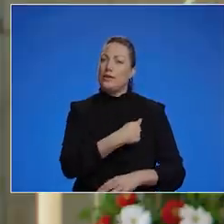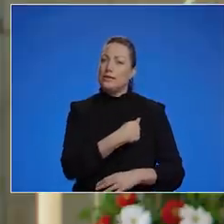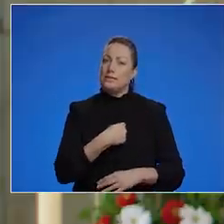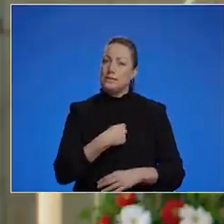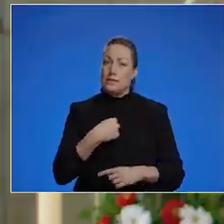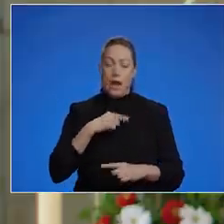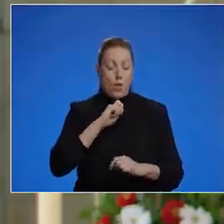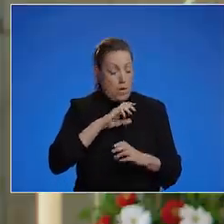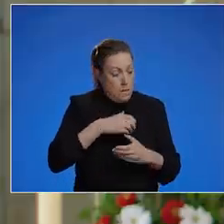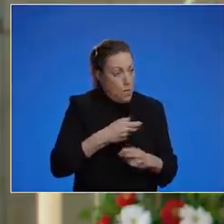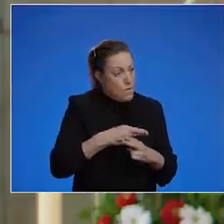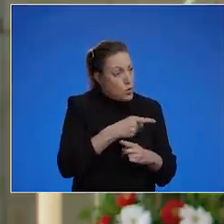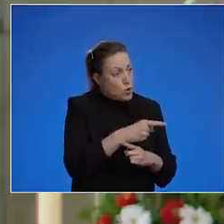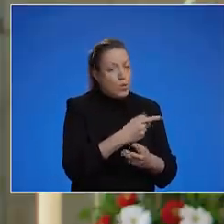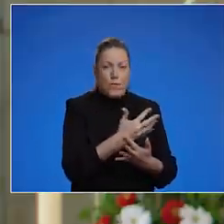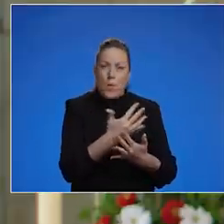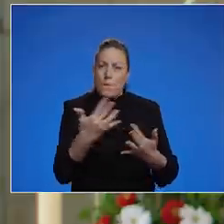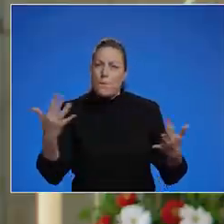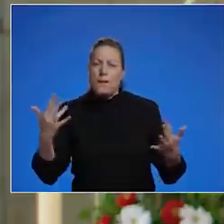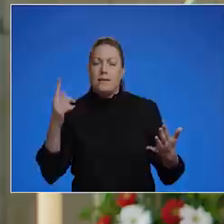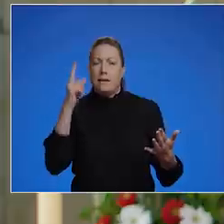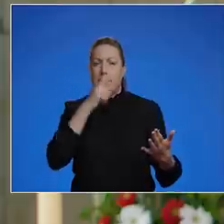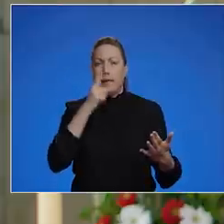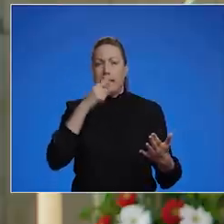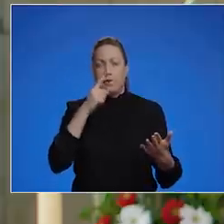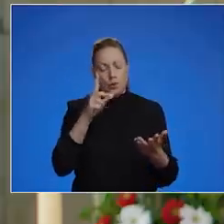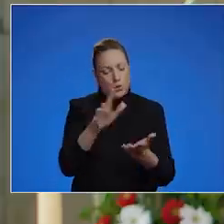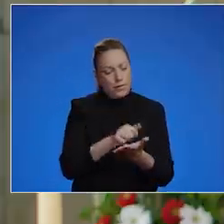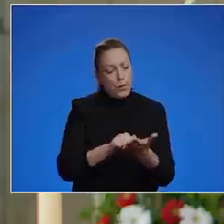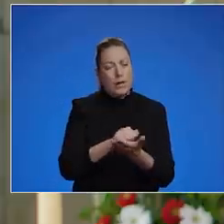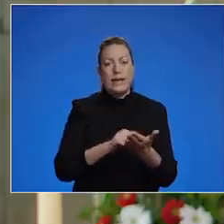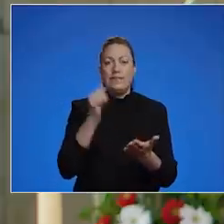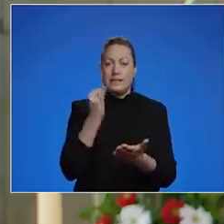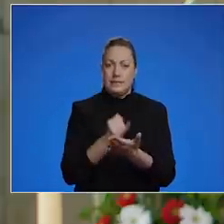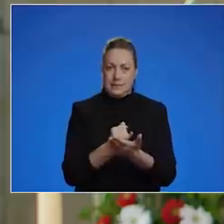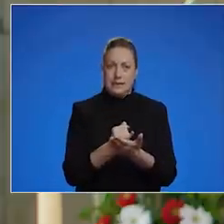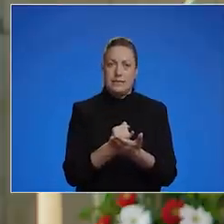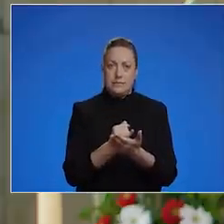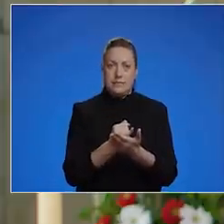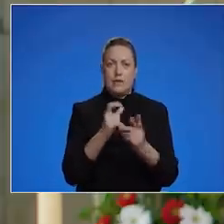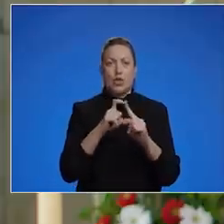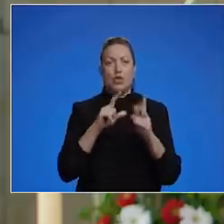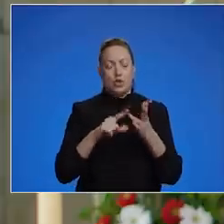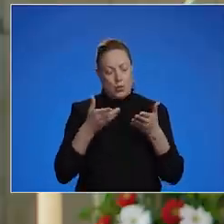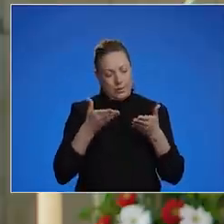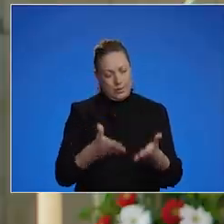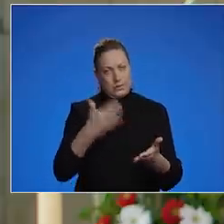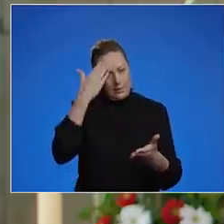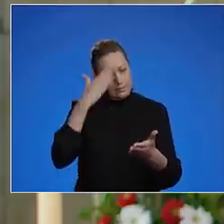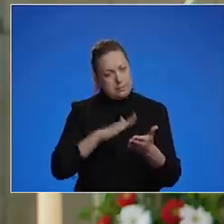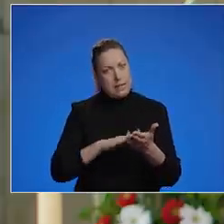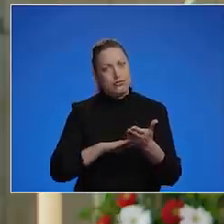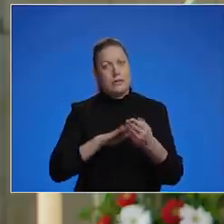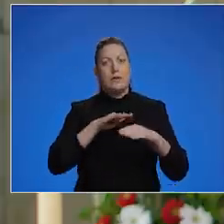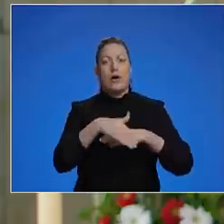covenant, which will be poured out for you and for many for the forgiveness of sins. Do this